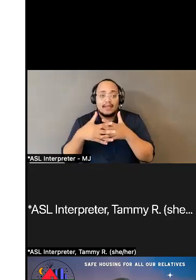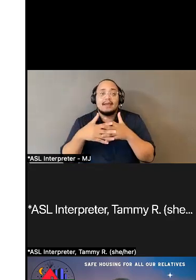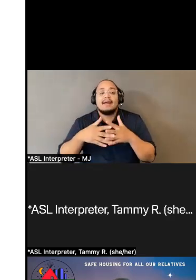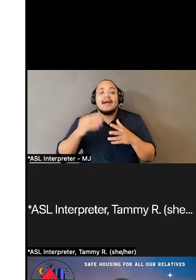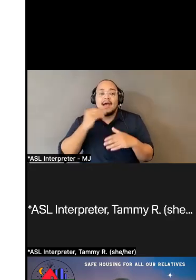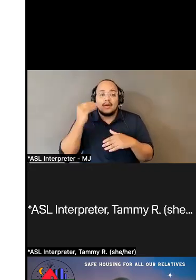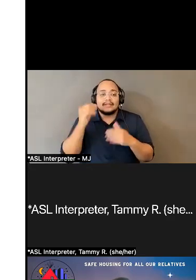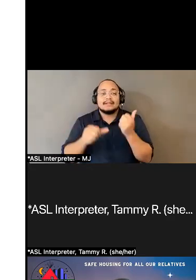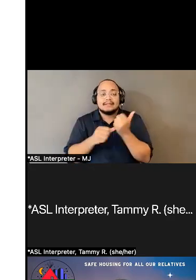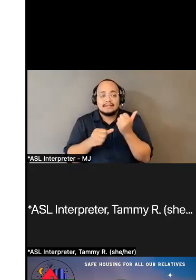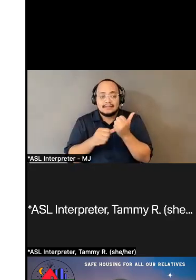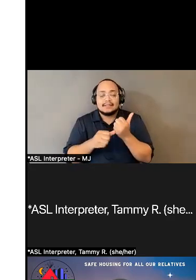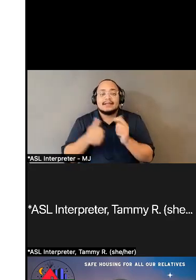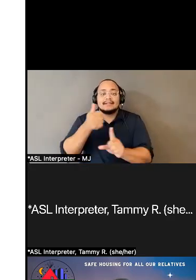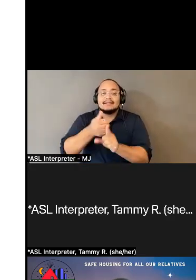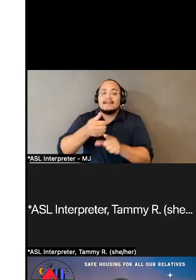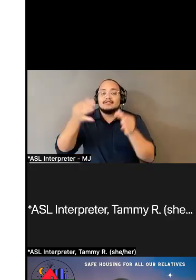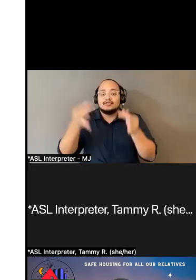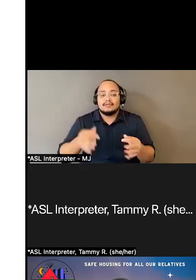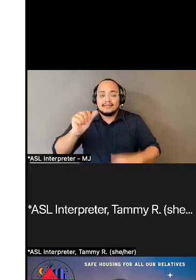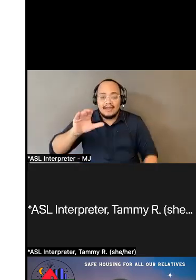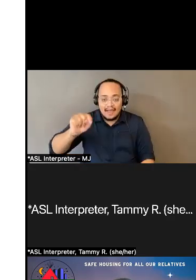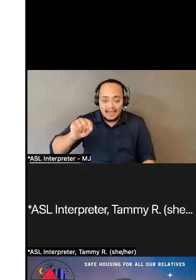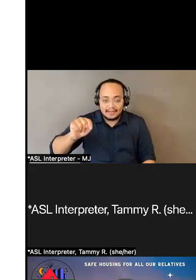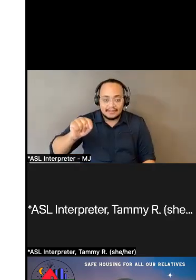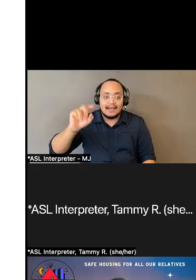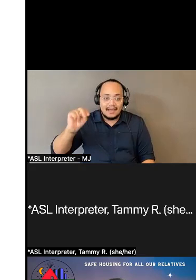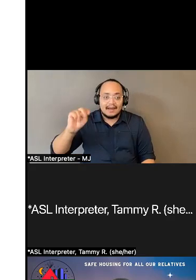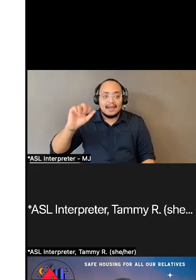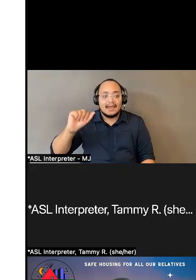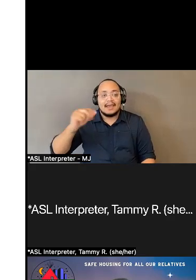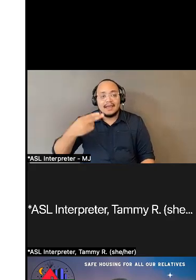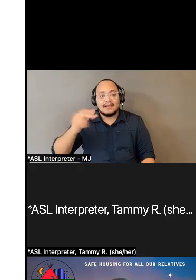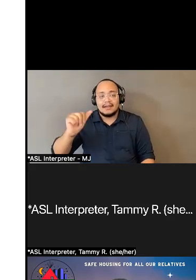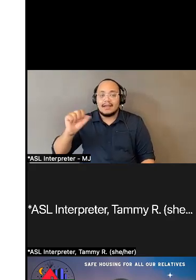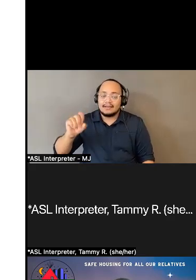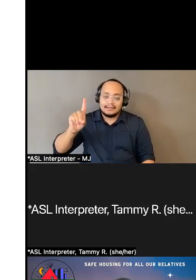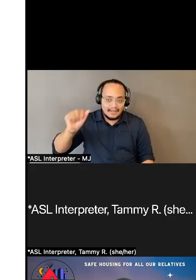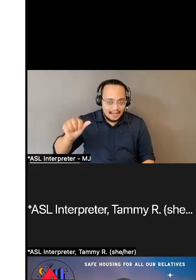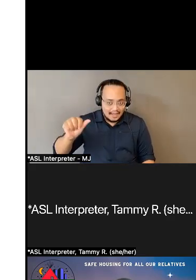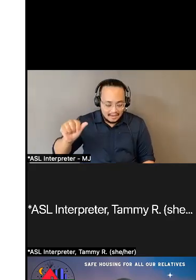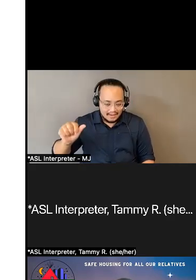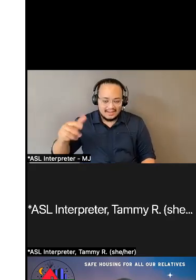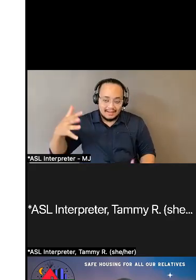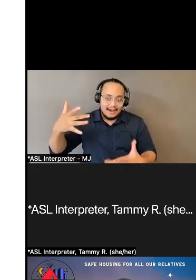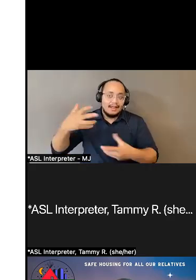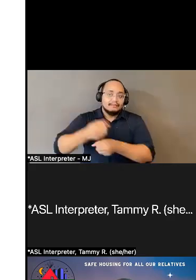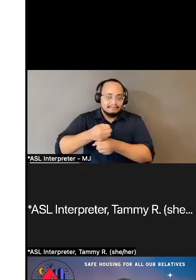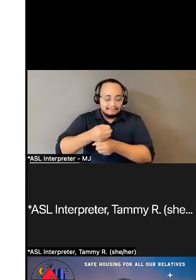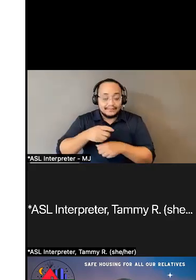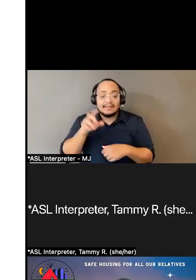Self-Determination Act. I literally do that some different way every time I say it. But that